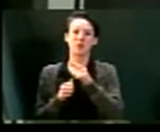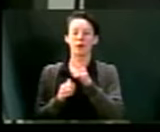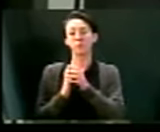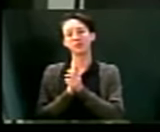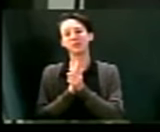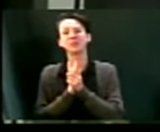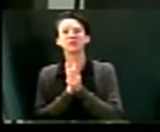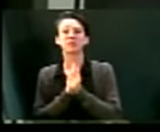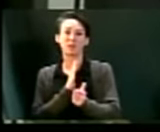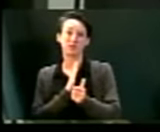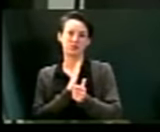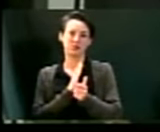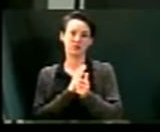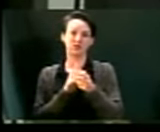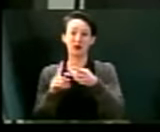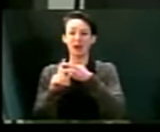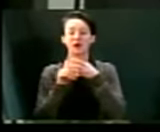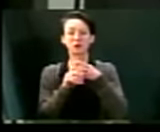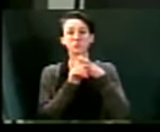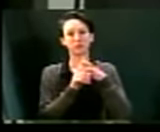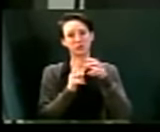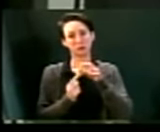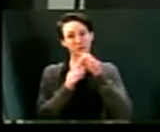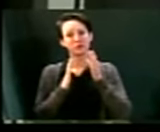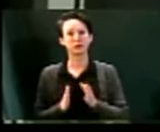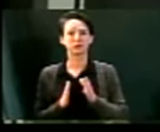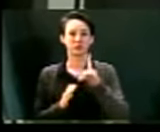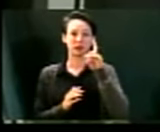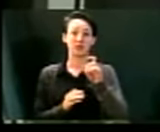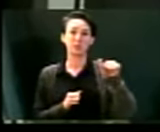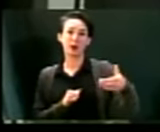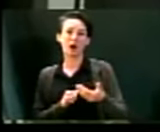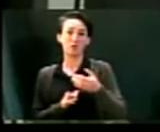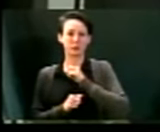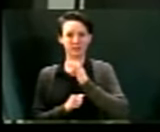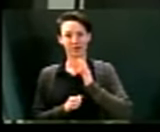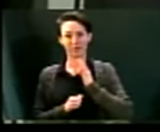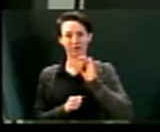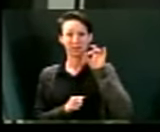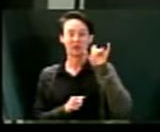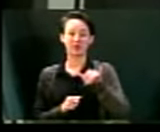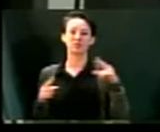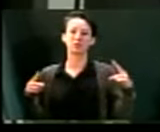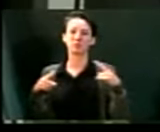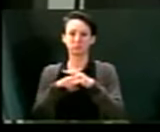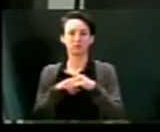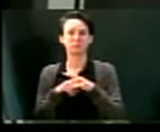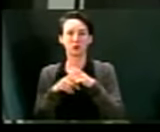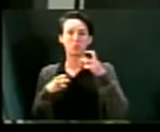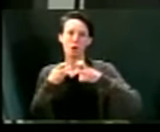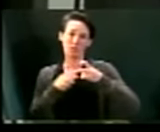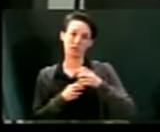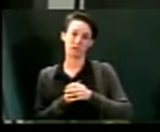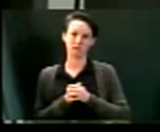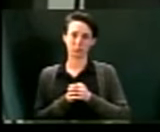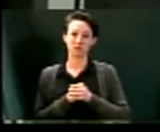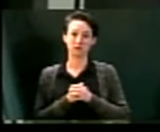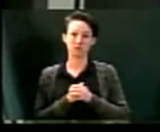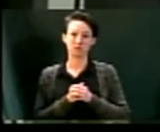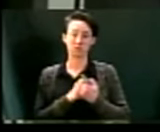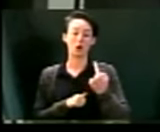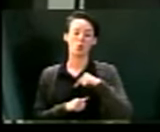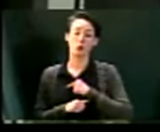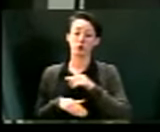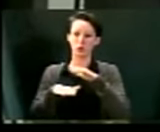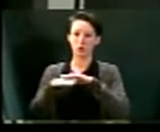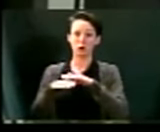the time of year when we need to be hiring staff. That's problematic. If we are going to call this